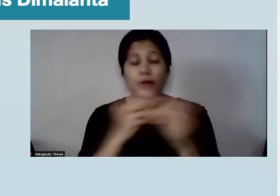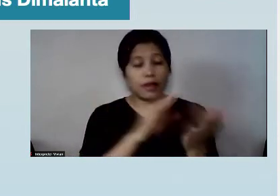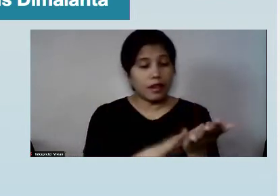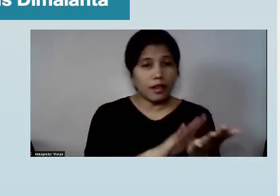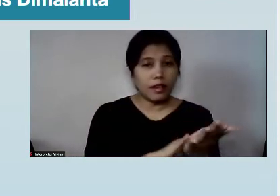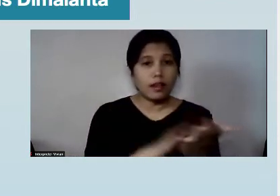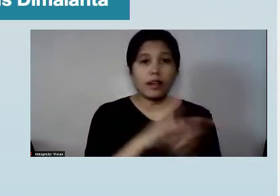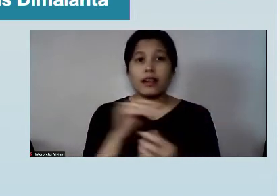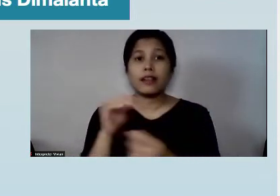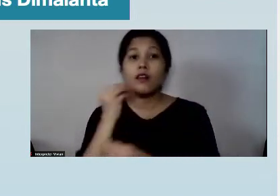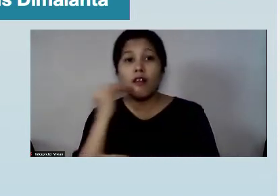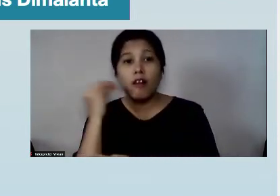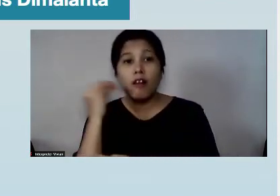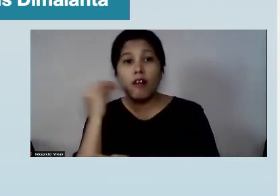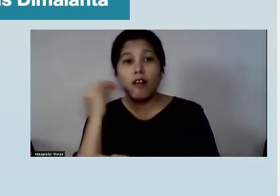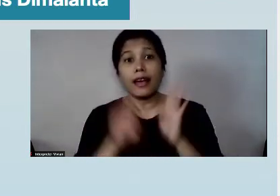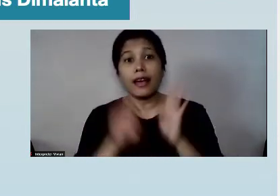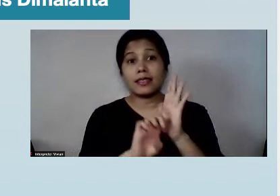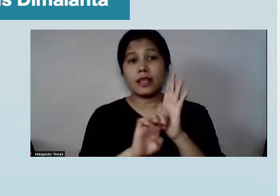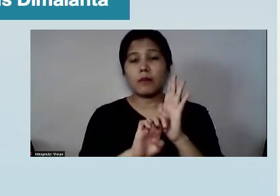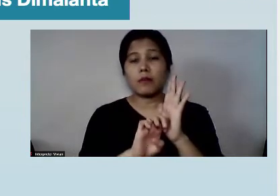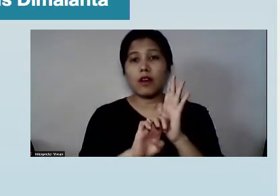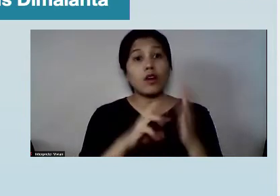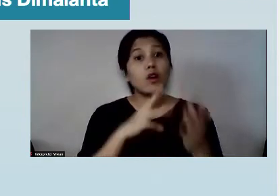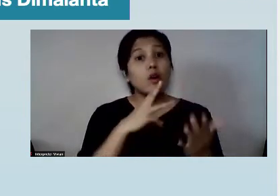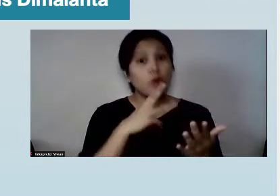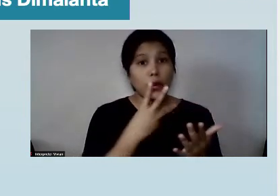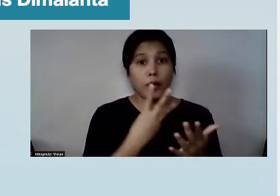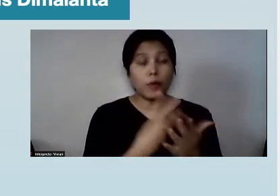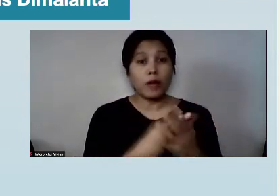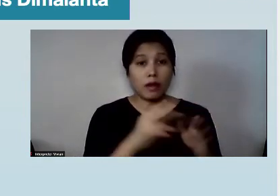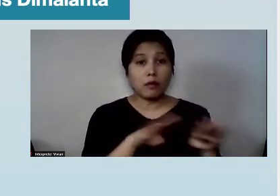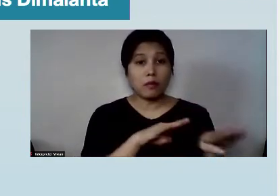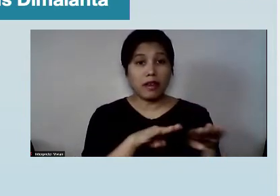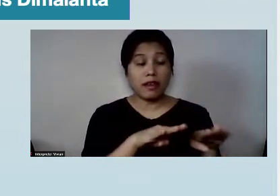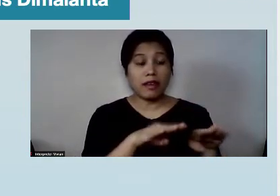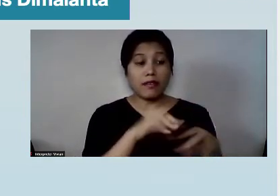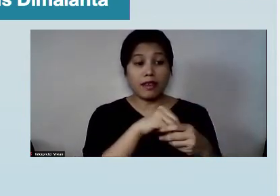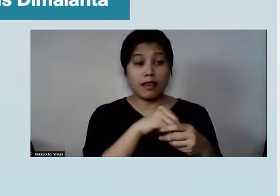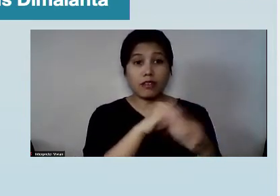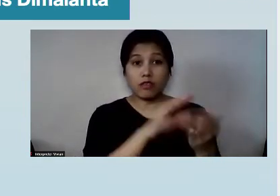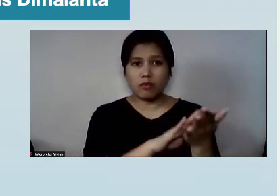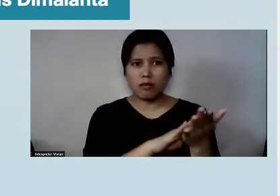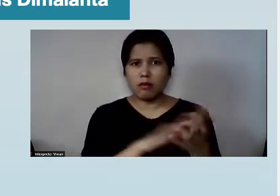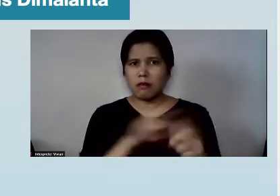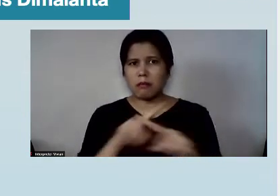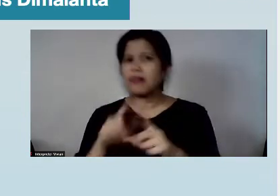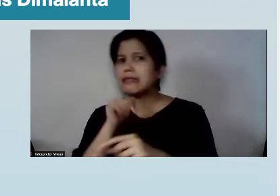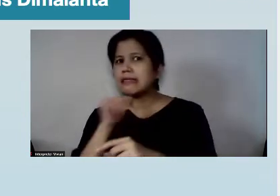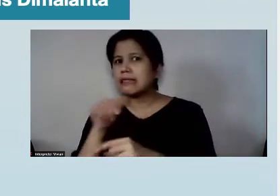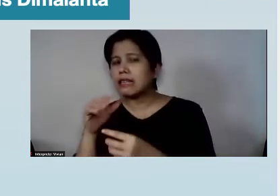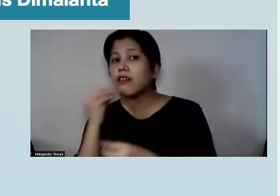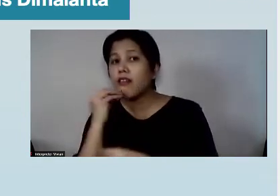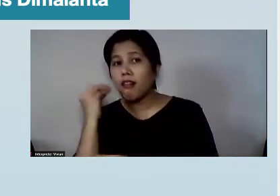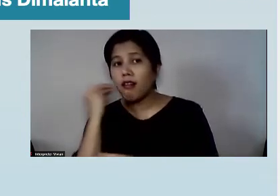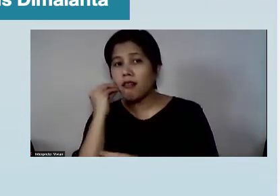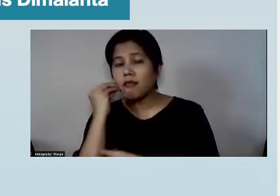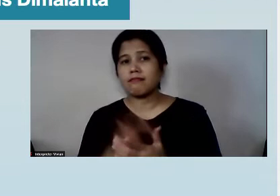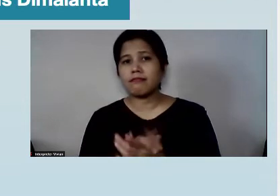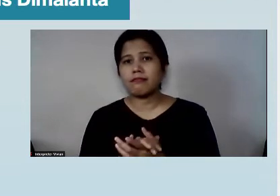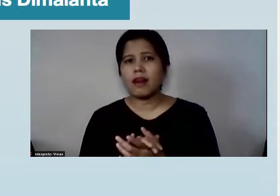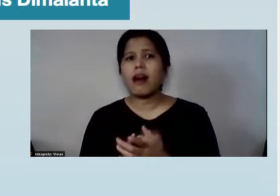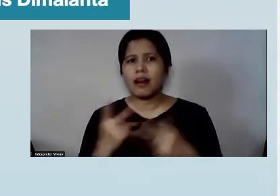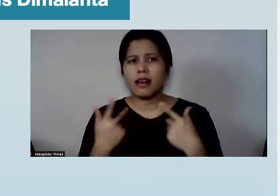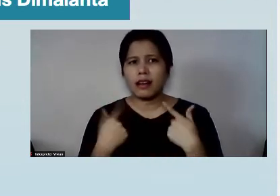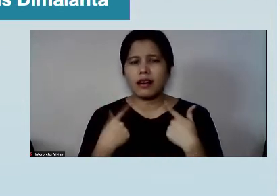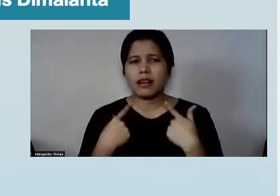such. For example, a child is well-behaved in school but not at home, then I think there's some parenting technique that has to